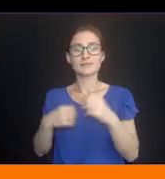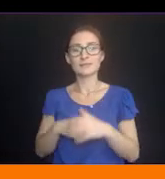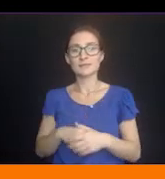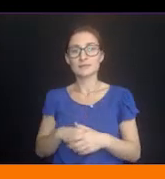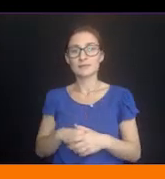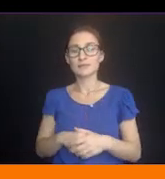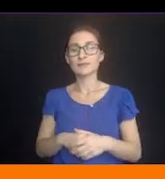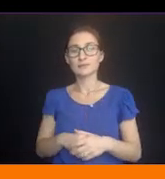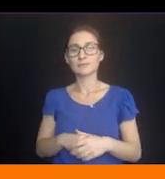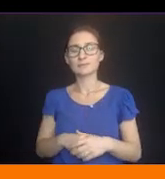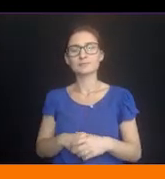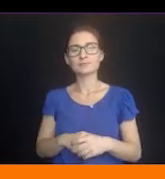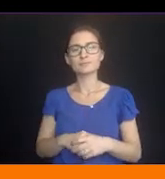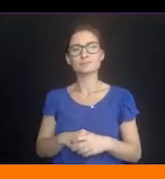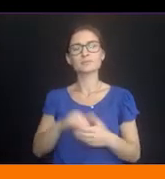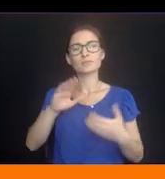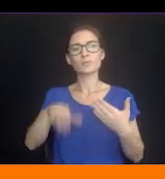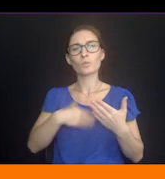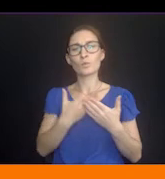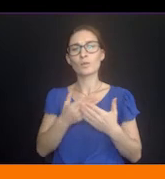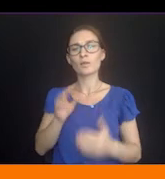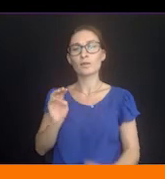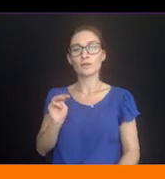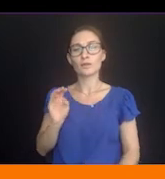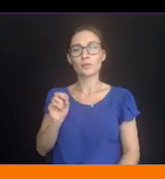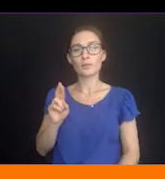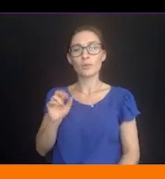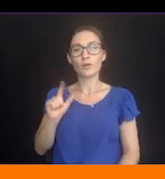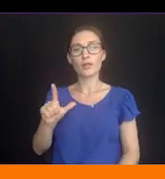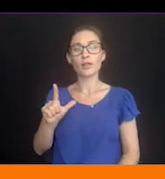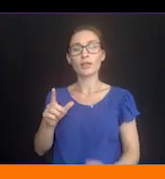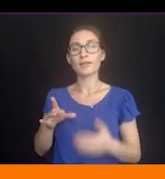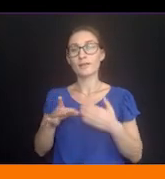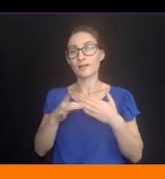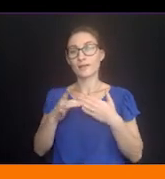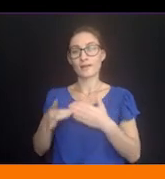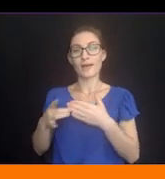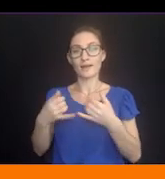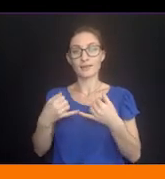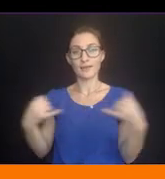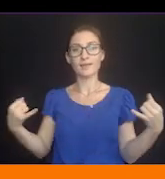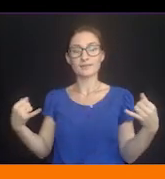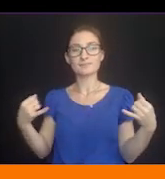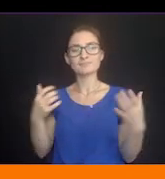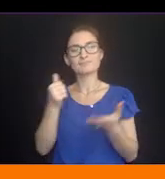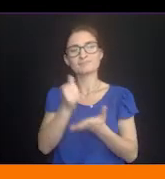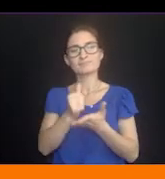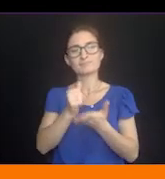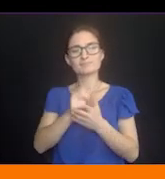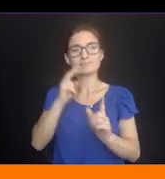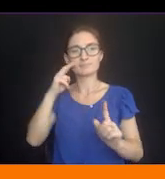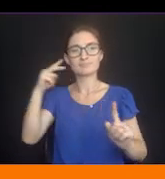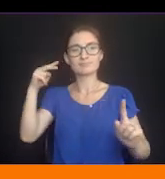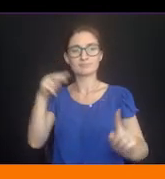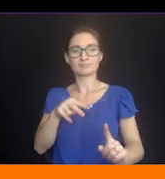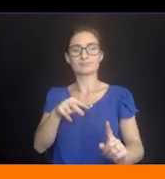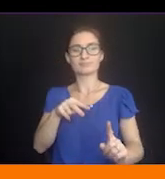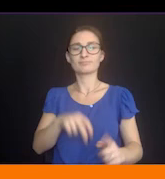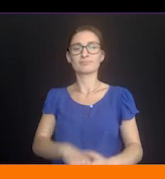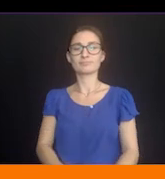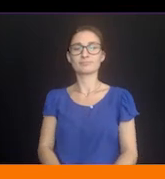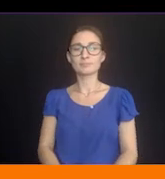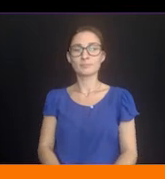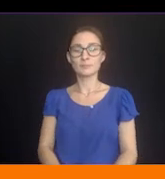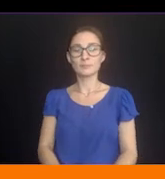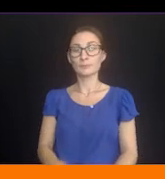not abusing people or things or intoxicants, all those are moral guidelines that keep you